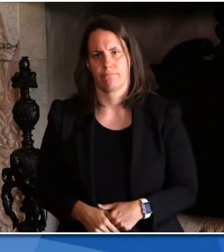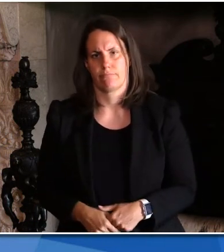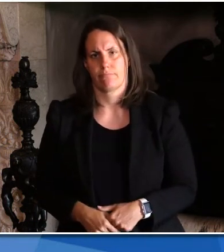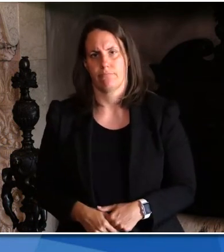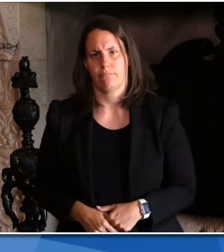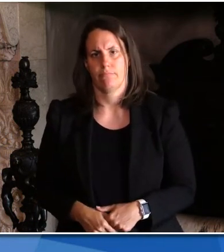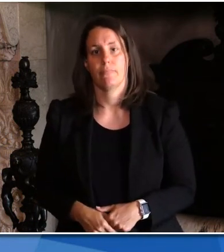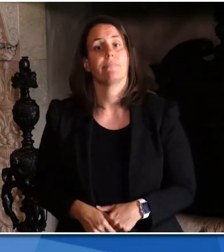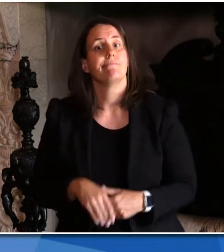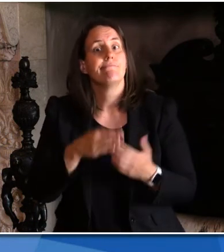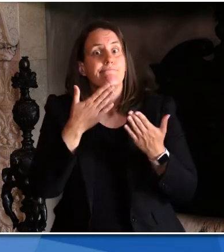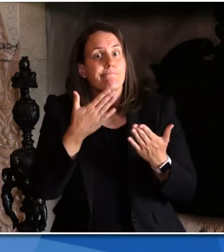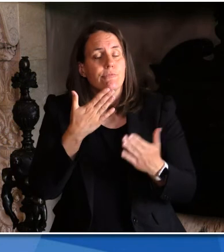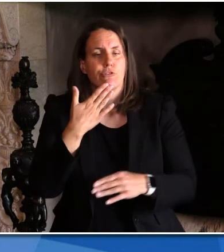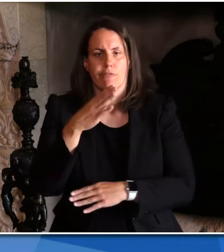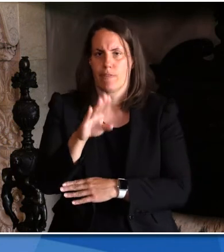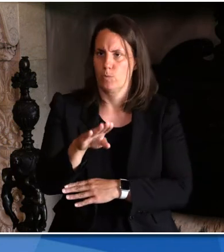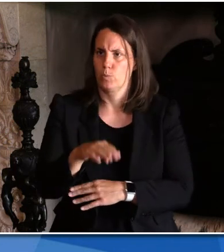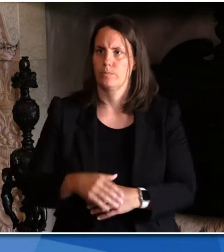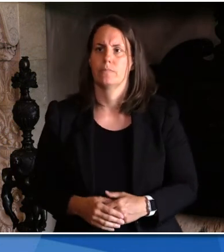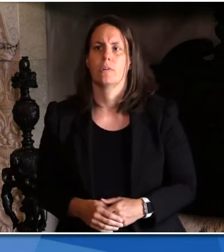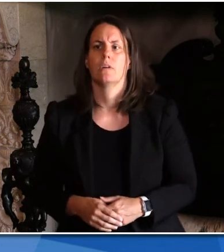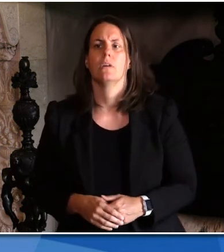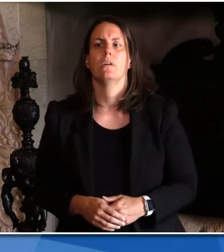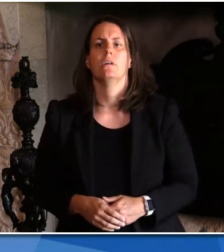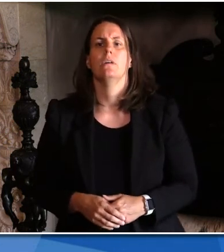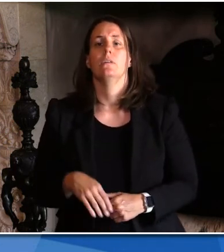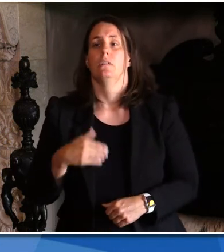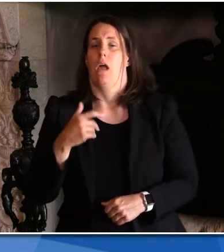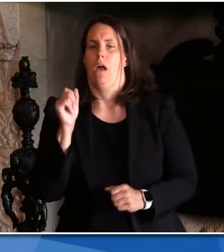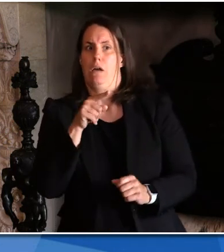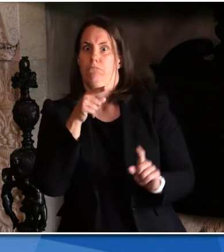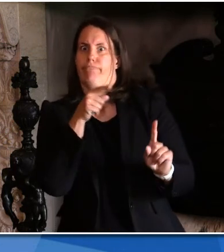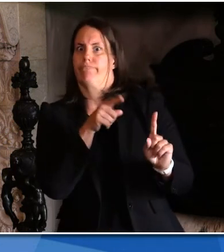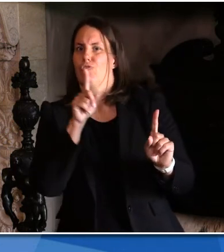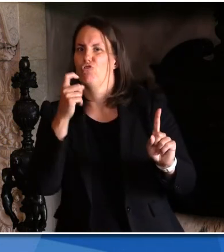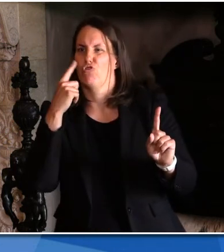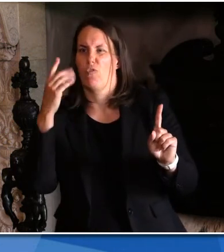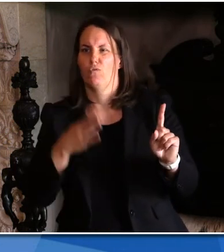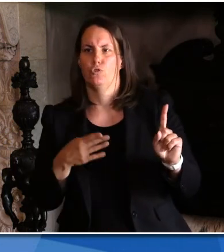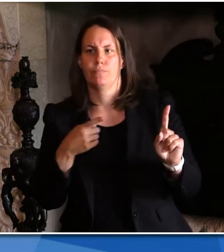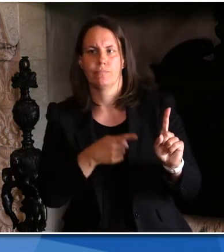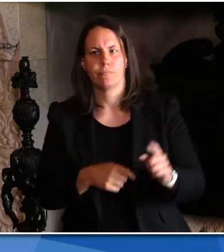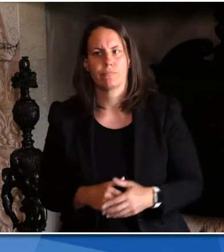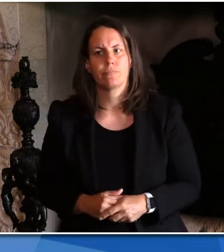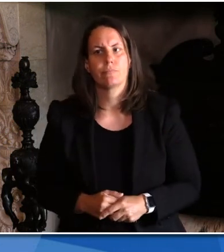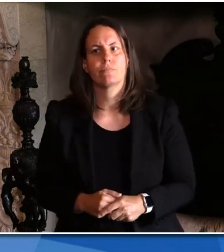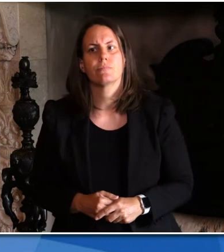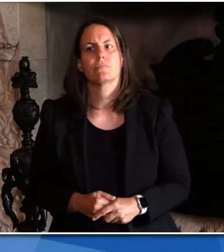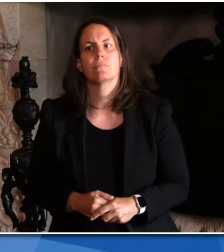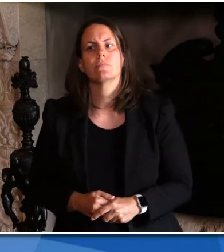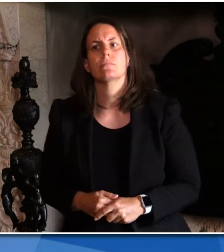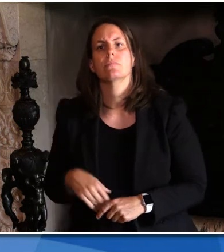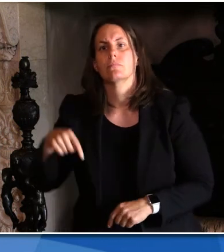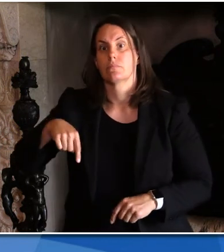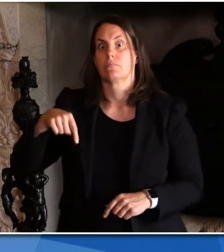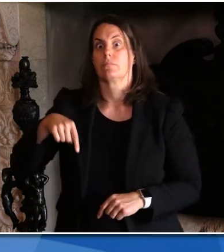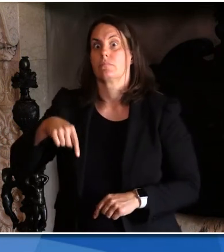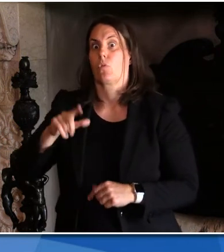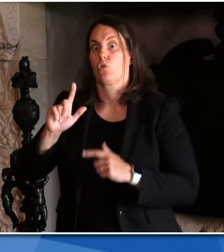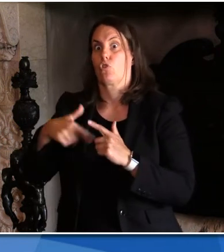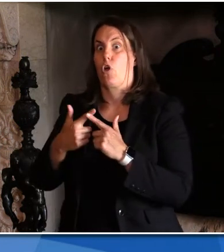Good afternoon, everyone, and I have a question for the governor. The La Crosse County Health Department last week put us under a severe risk for COVID-19